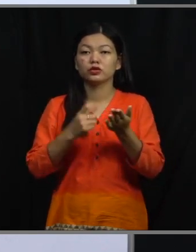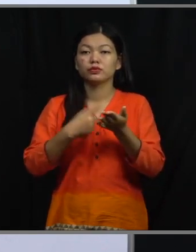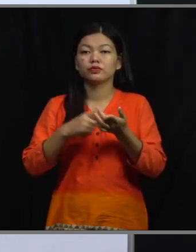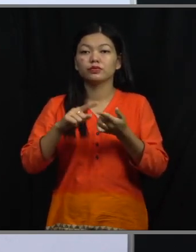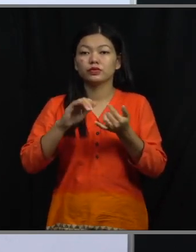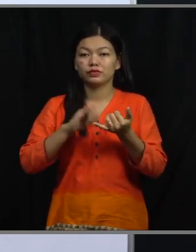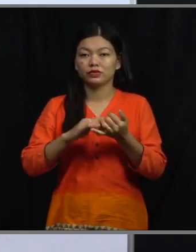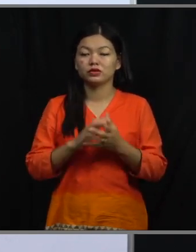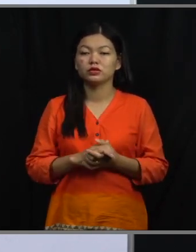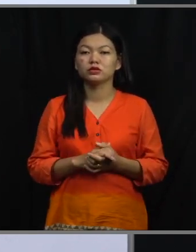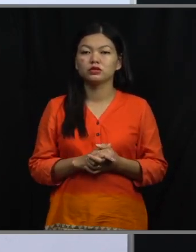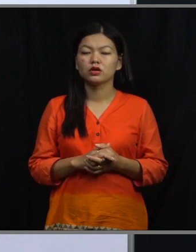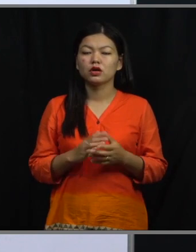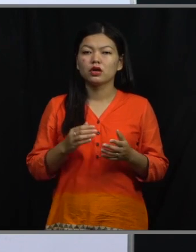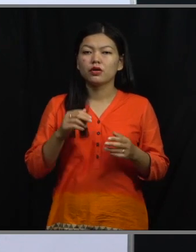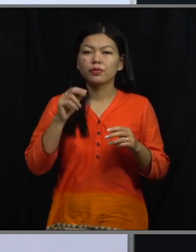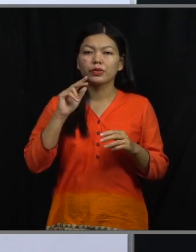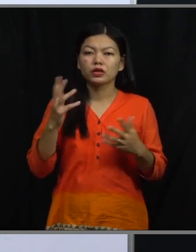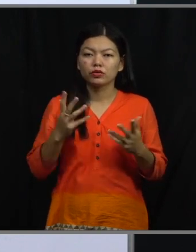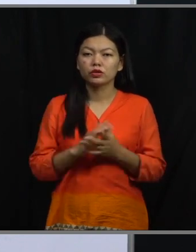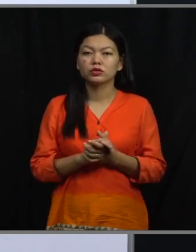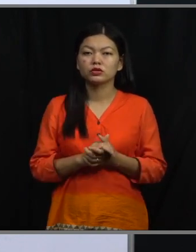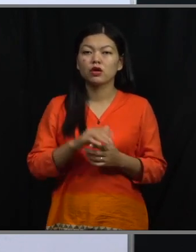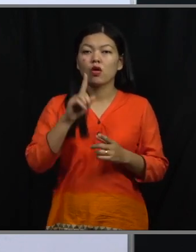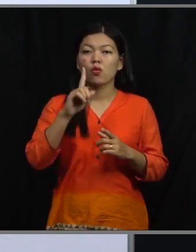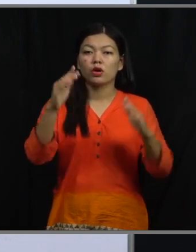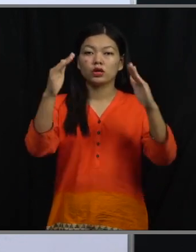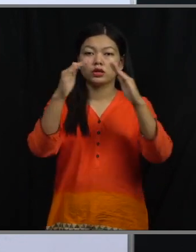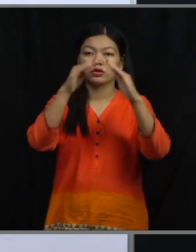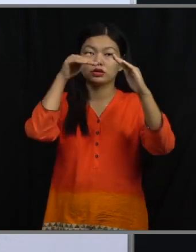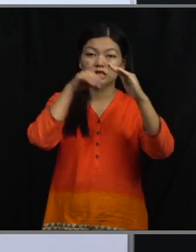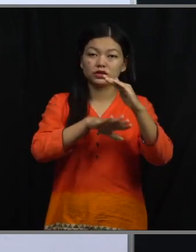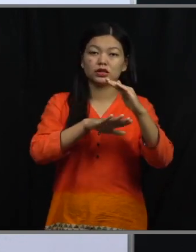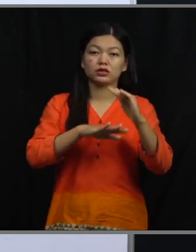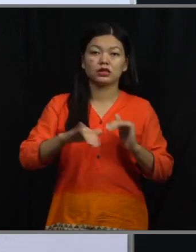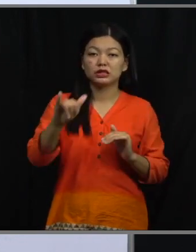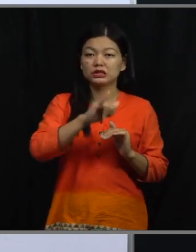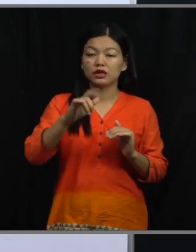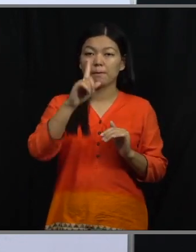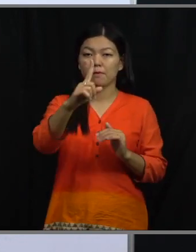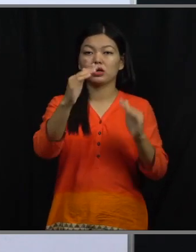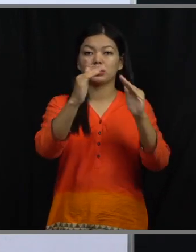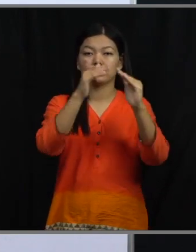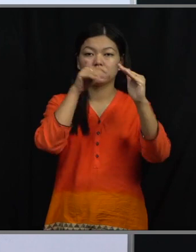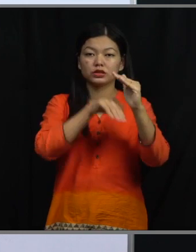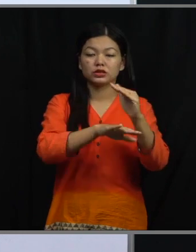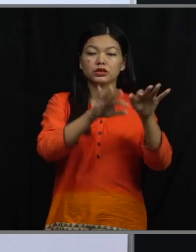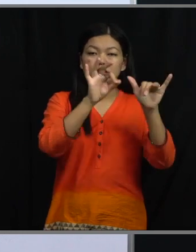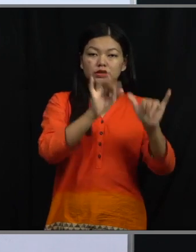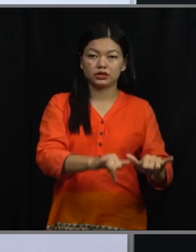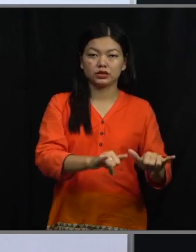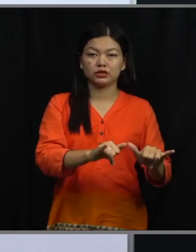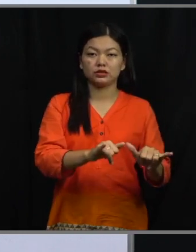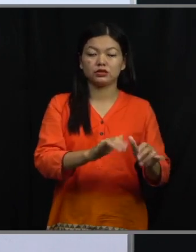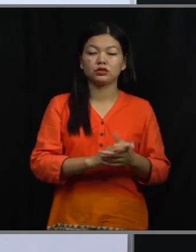residence, which means they live under a common roof, they live under the same house. Okay, it's all about at least